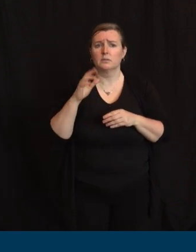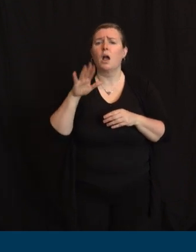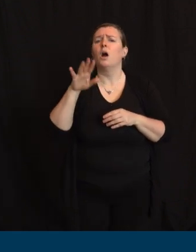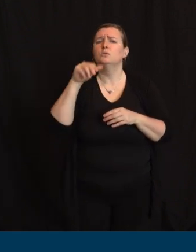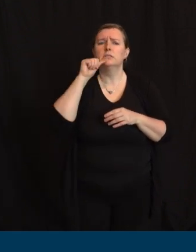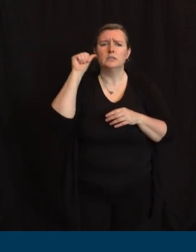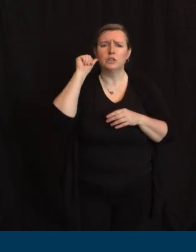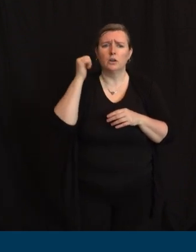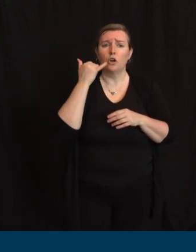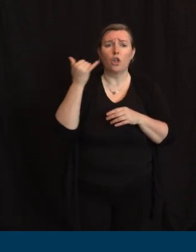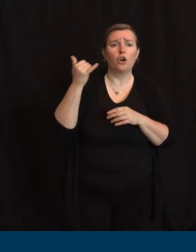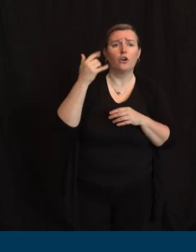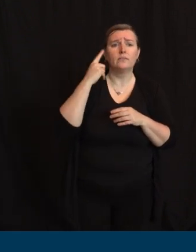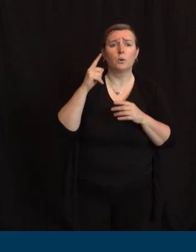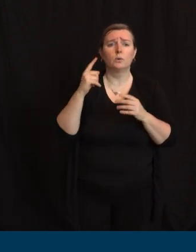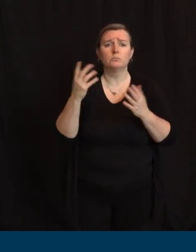EMT.